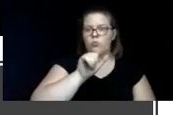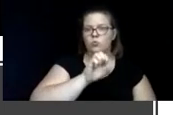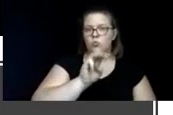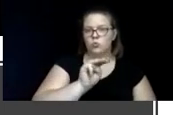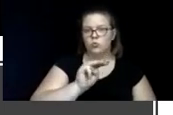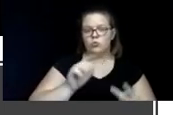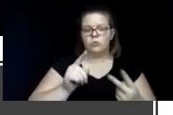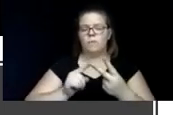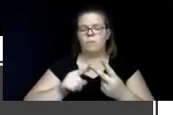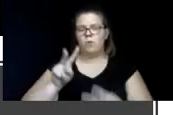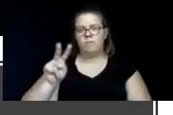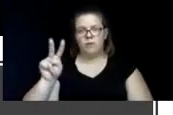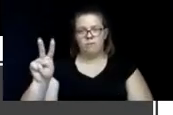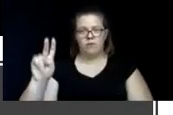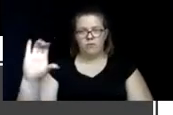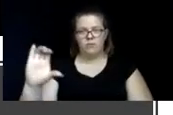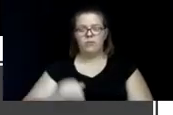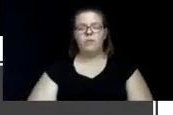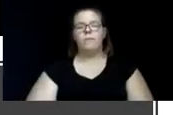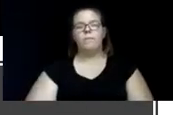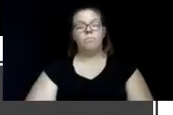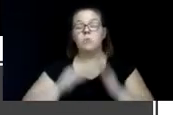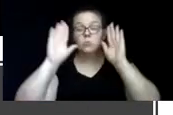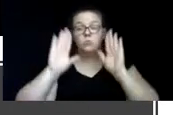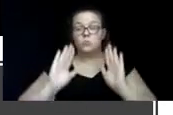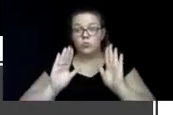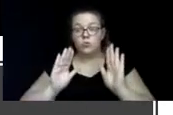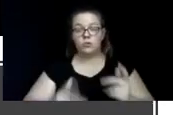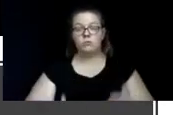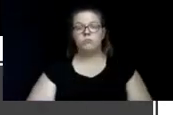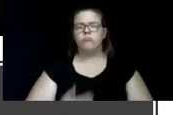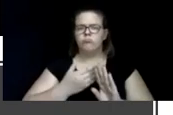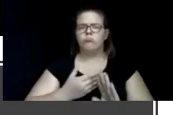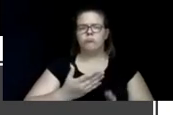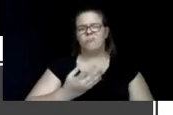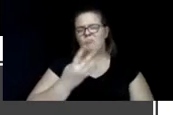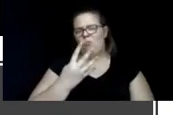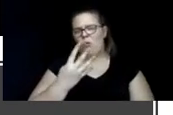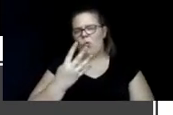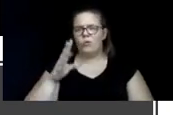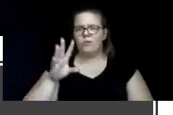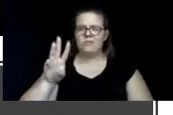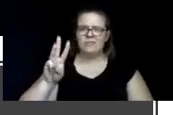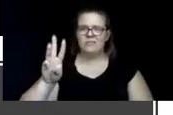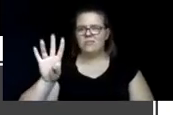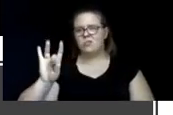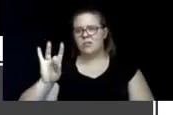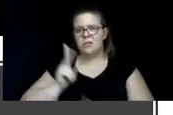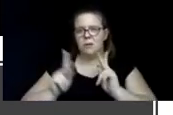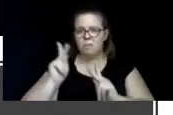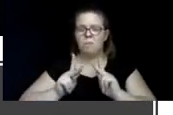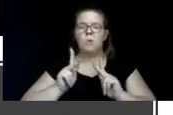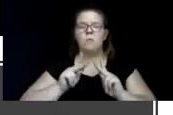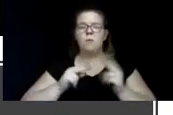virtual video conferences, which was great because 4, 6, 8 people could all sign into